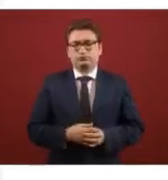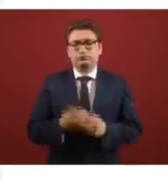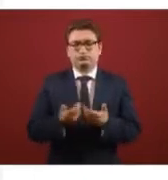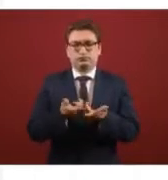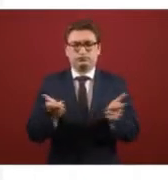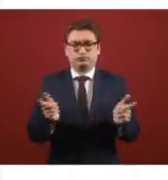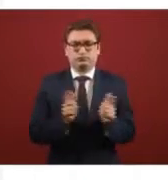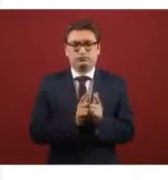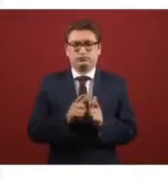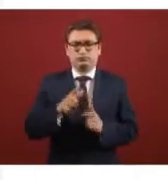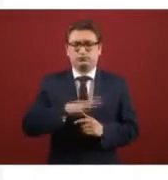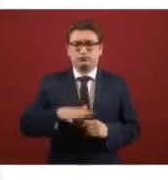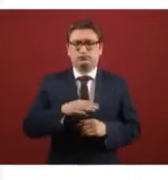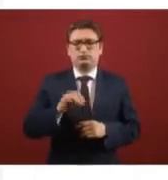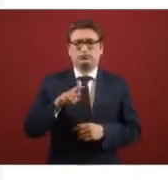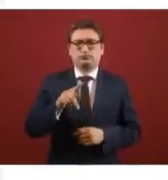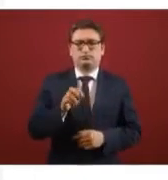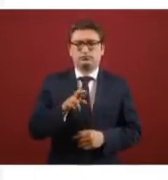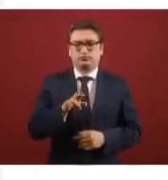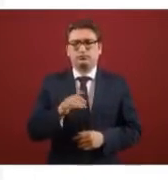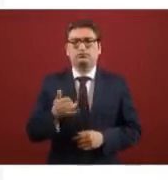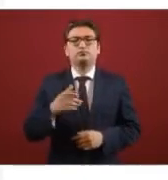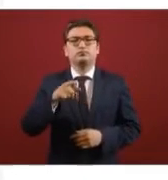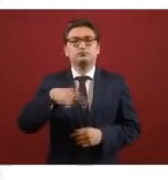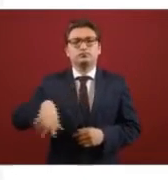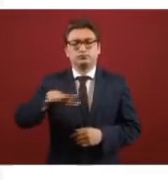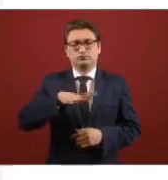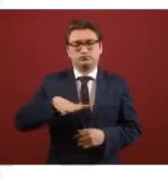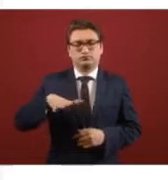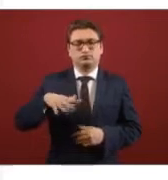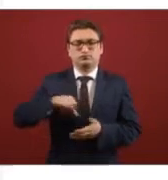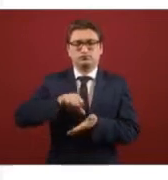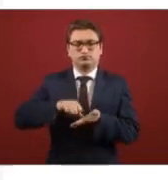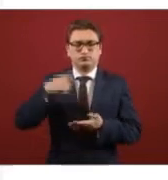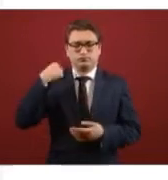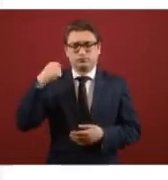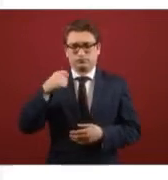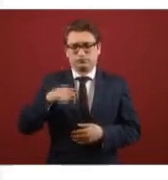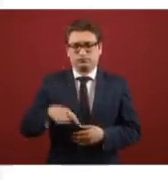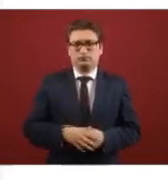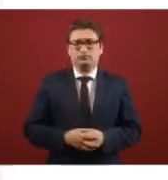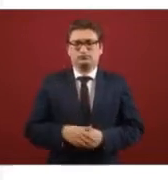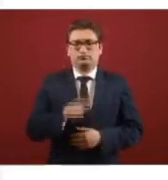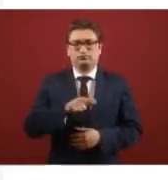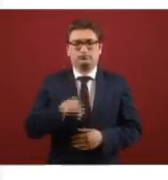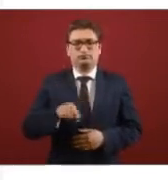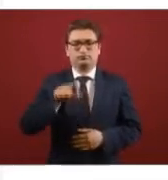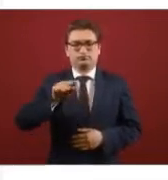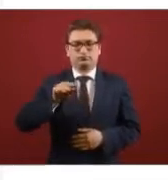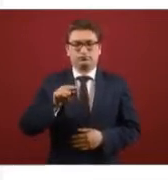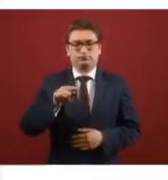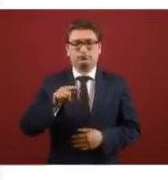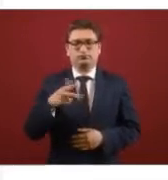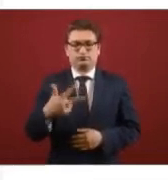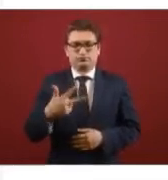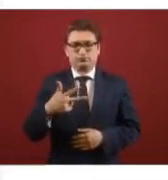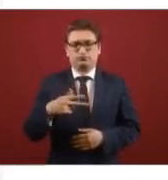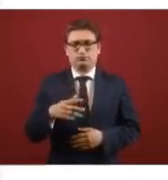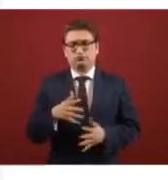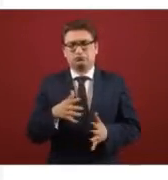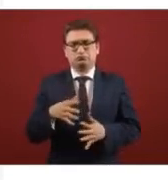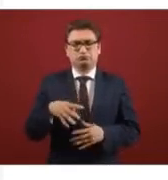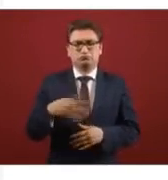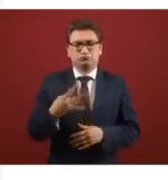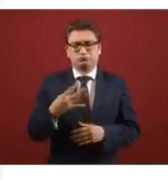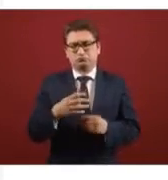Grupo was Empresarial y found Comercial Monterrey, en Grupo Centro Tabasco, a Impresional 17 in Monterrey, pesos con and it was 78 centavos 1778. por litro y un margen So de that's less than